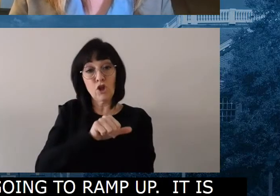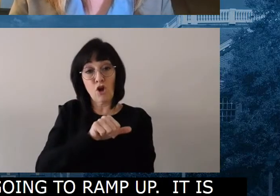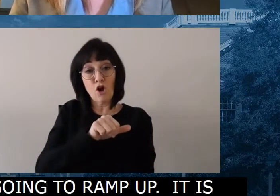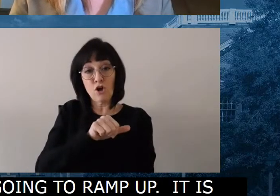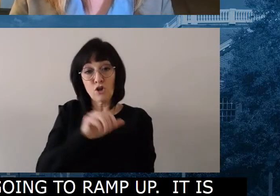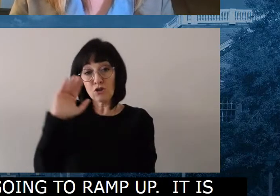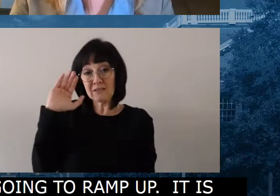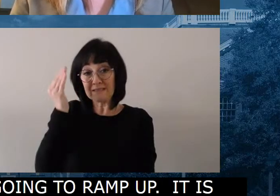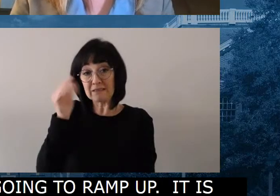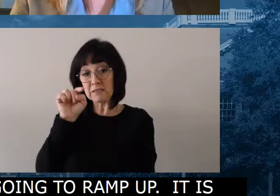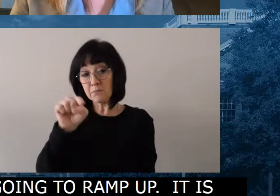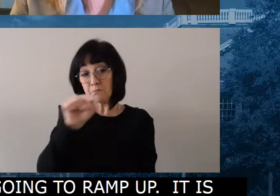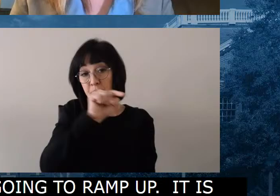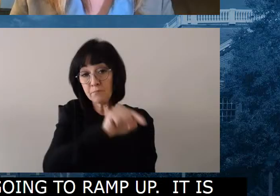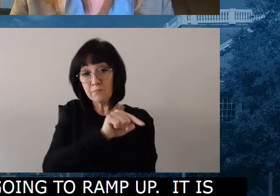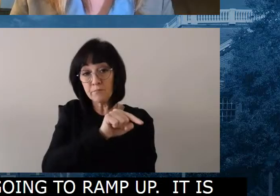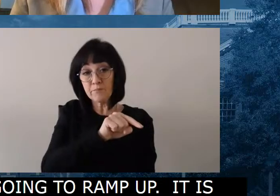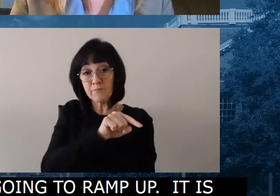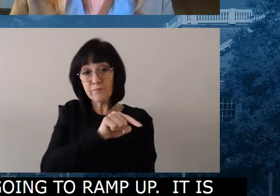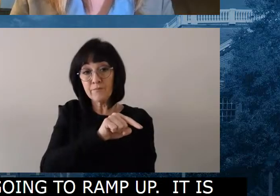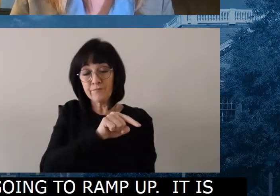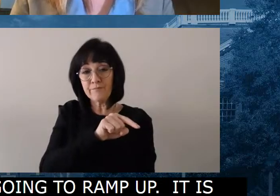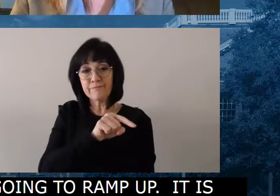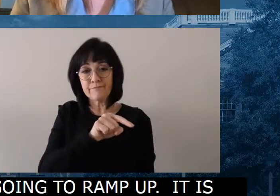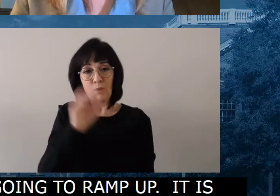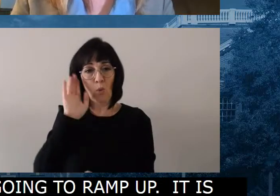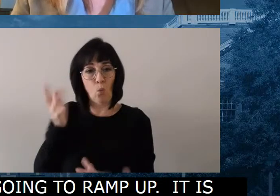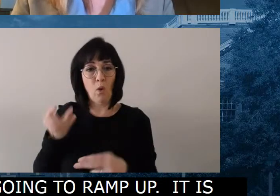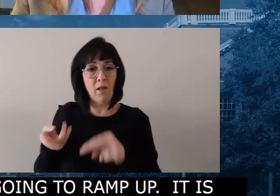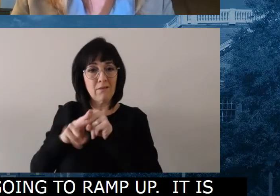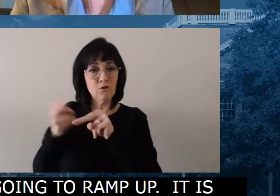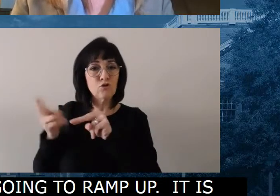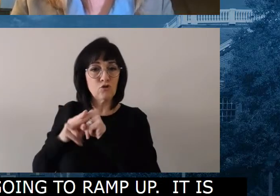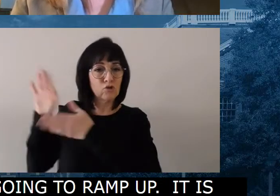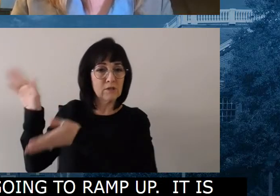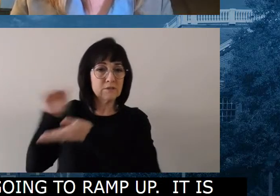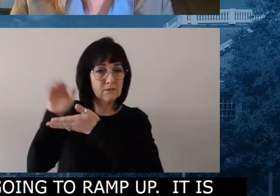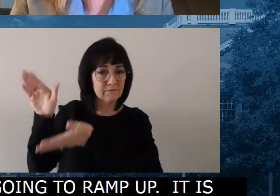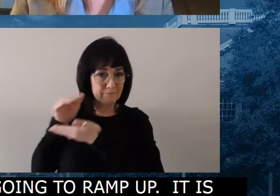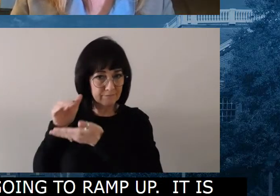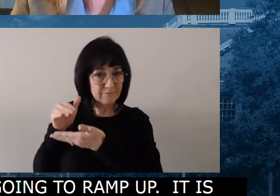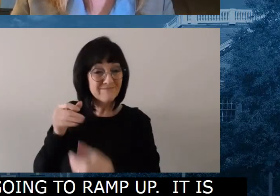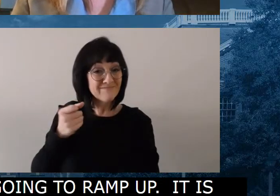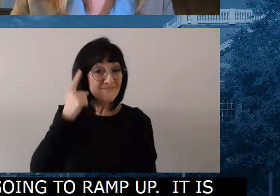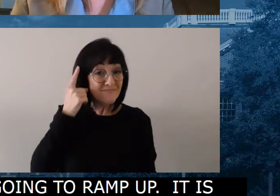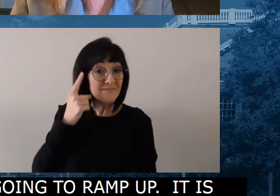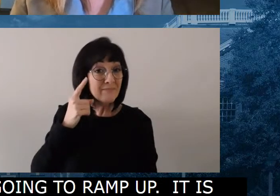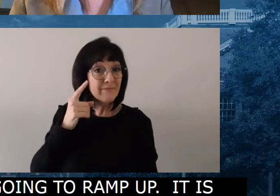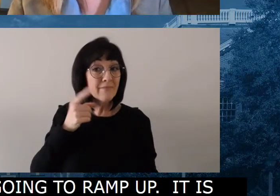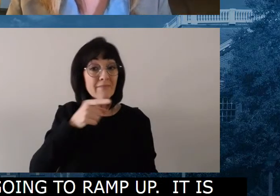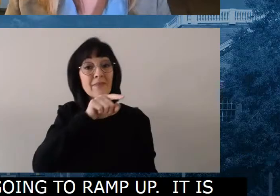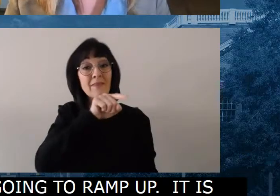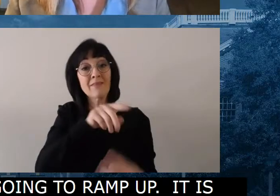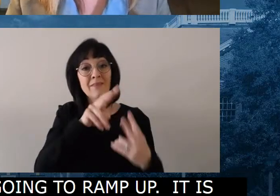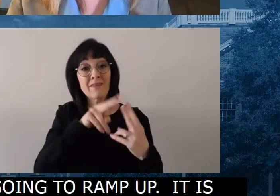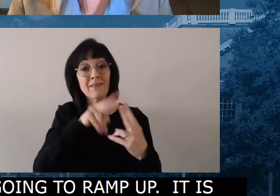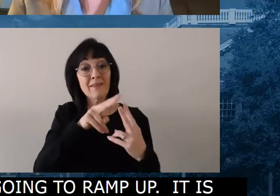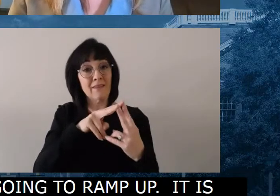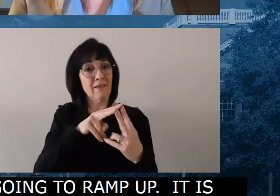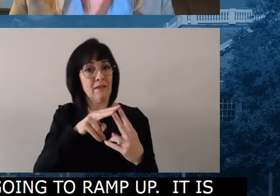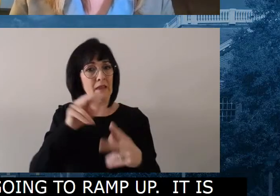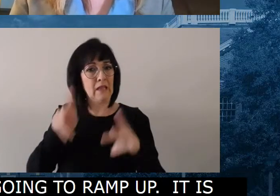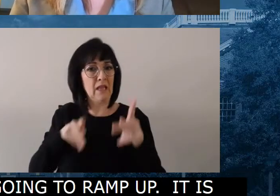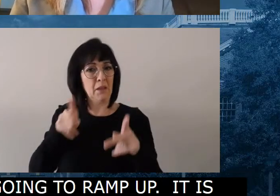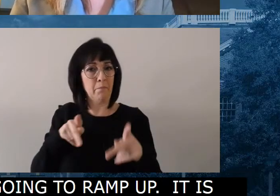going to increase and then be flat for a little while. We have second doses coming for thousands of these folks that we've